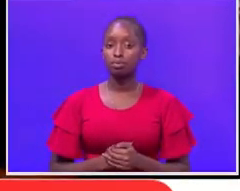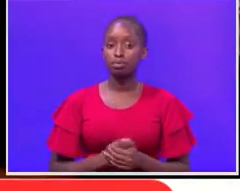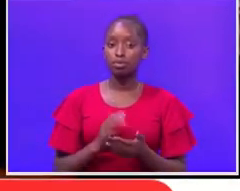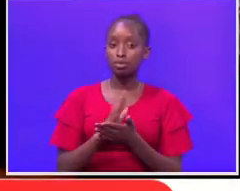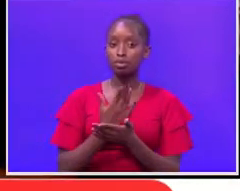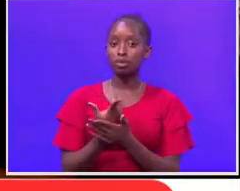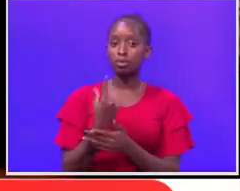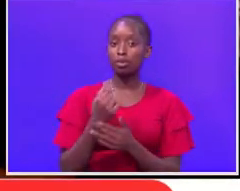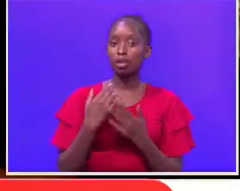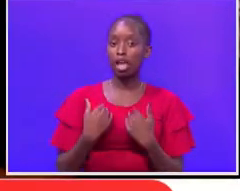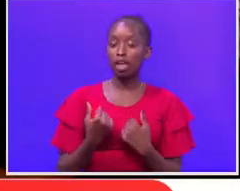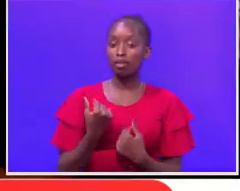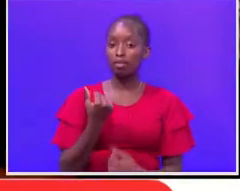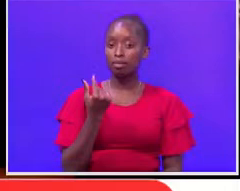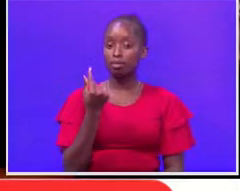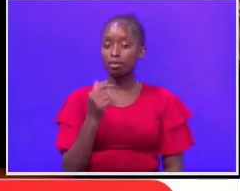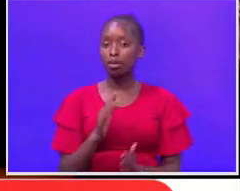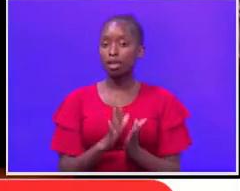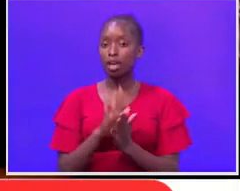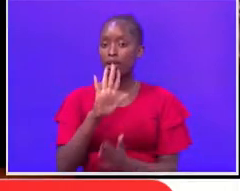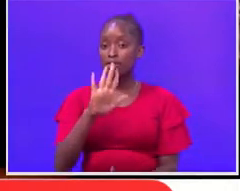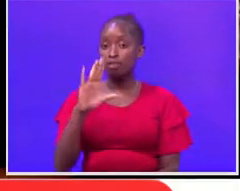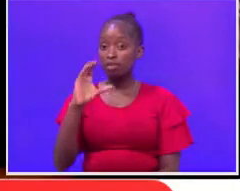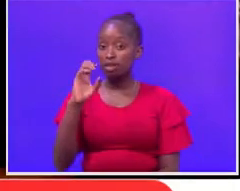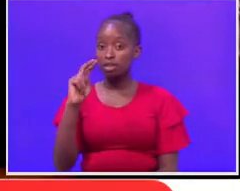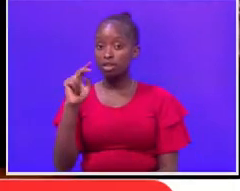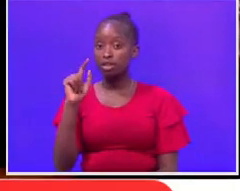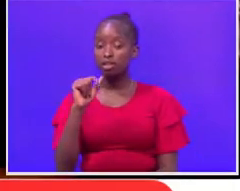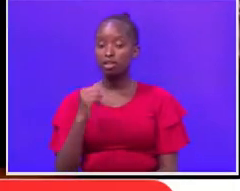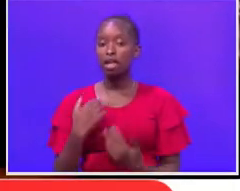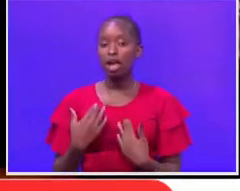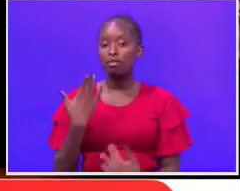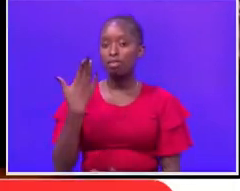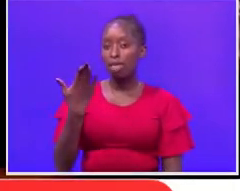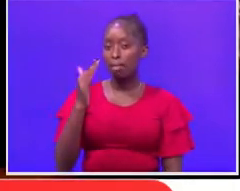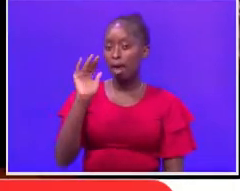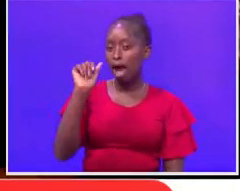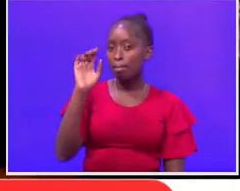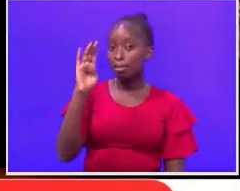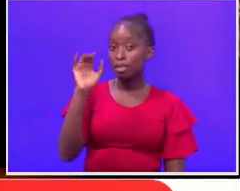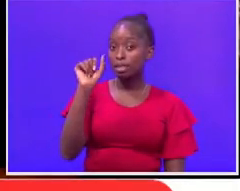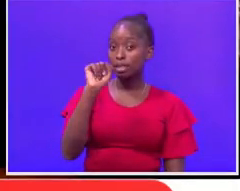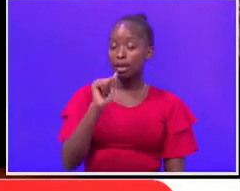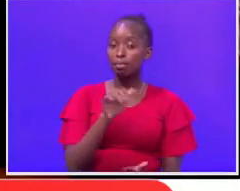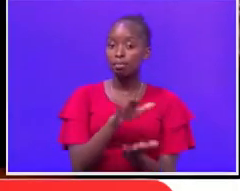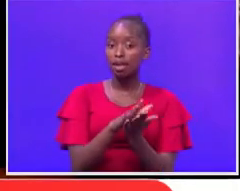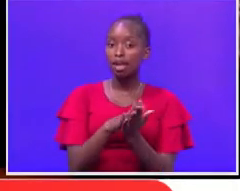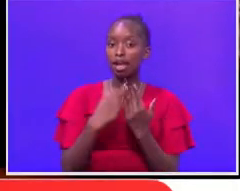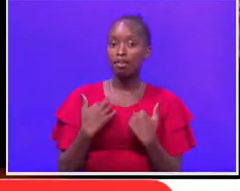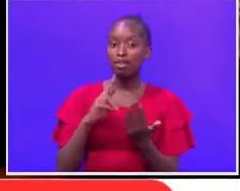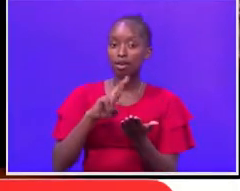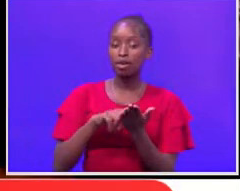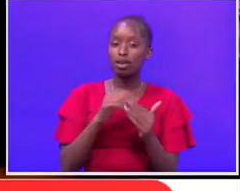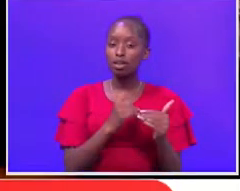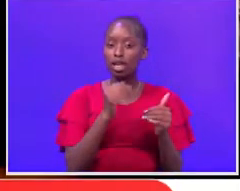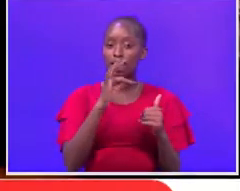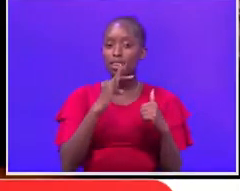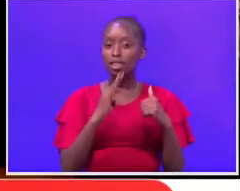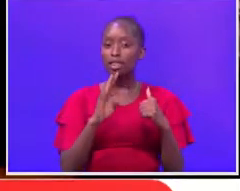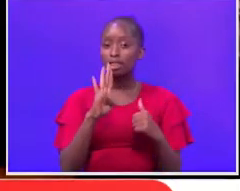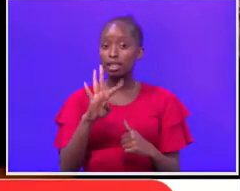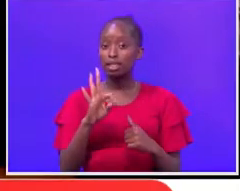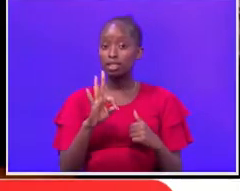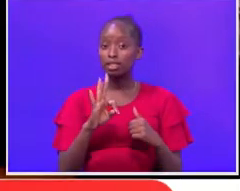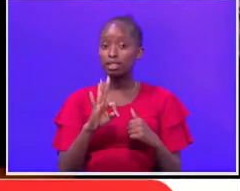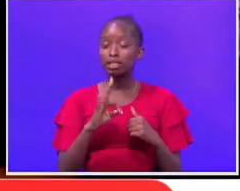and 55 cents, Absa Bank has recorded a cost-to-income ratio of about 39.7%, down